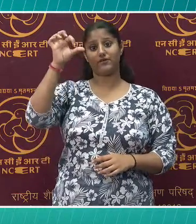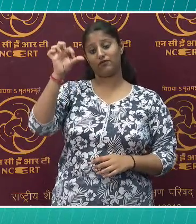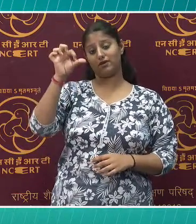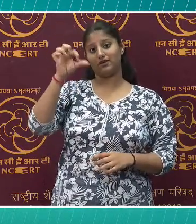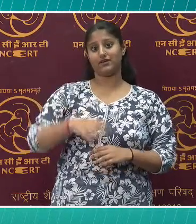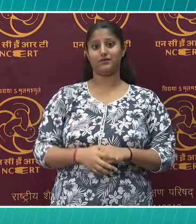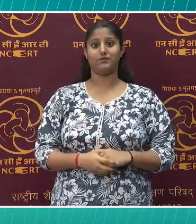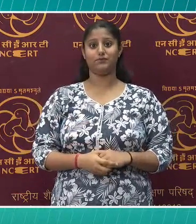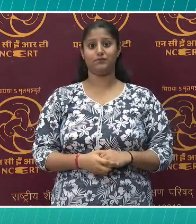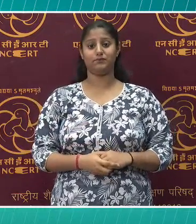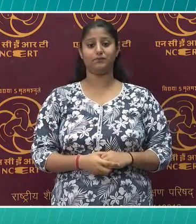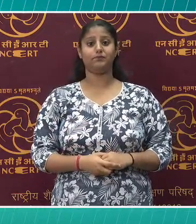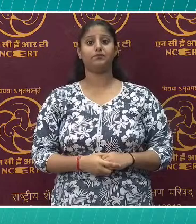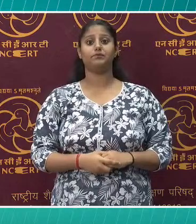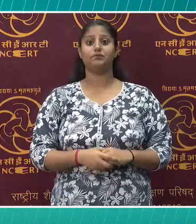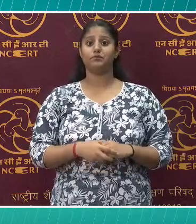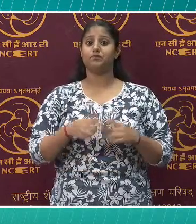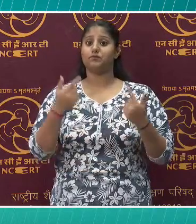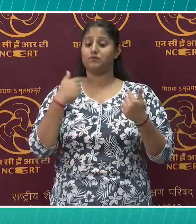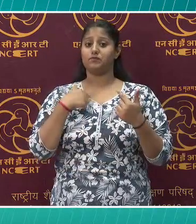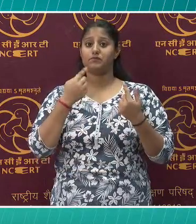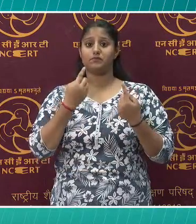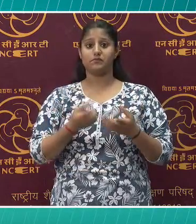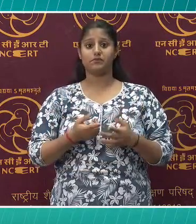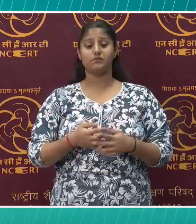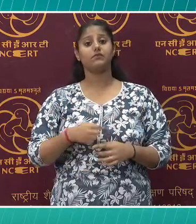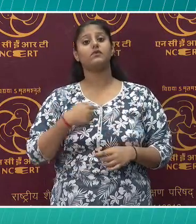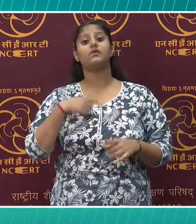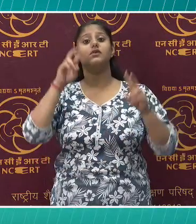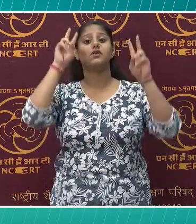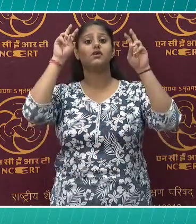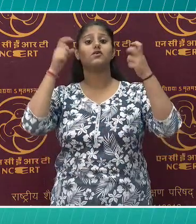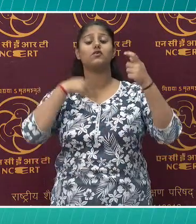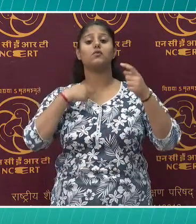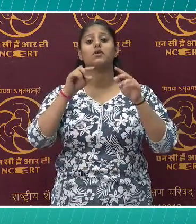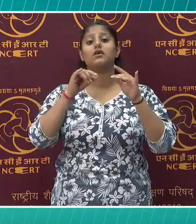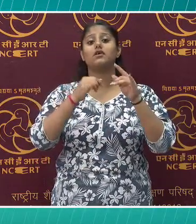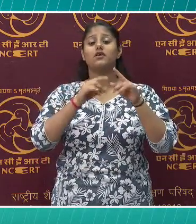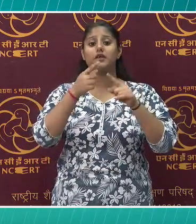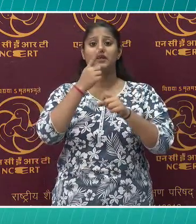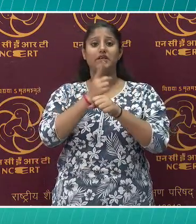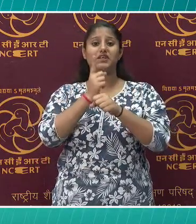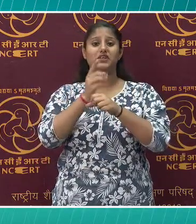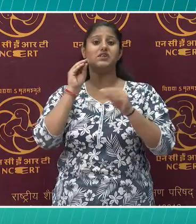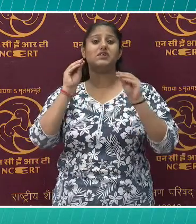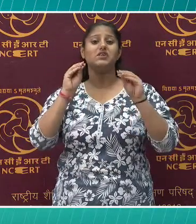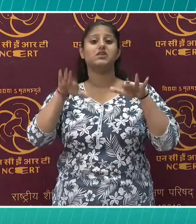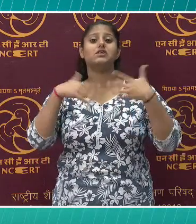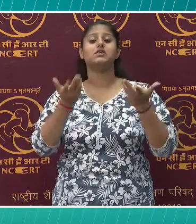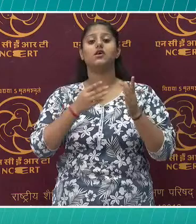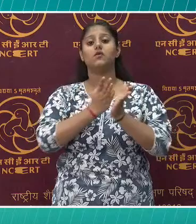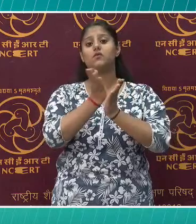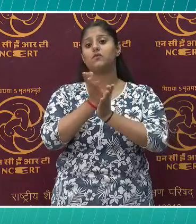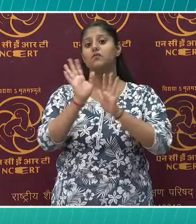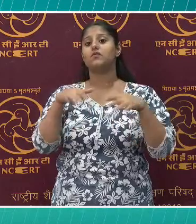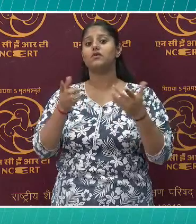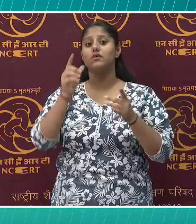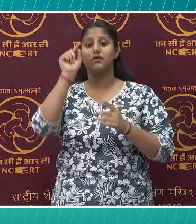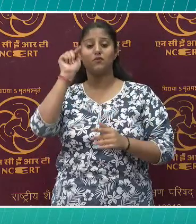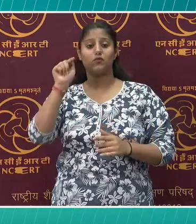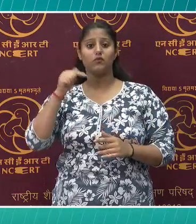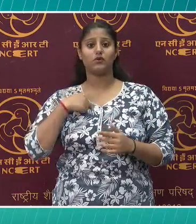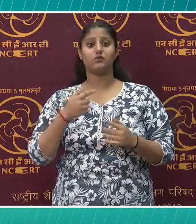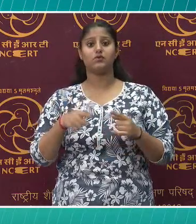8800-440-559. So like I said, we are doing this series called Transformational Teaching and we'll cover different classes. Currently we